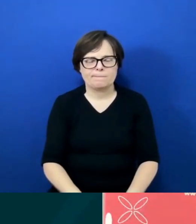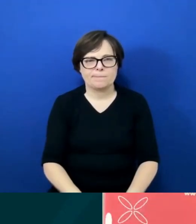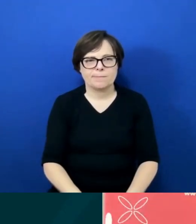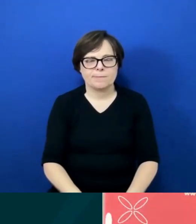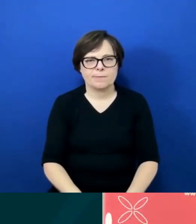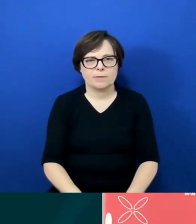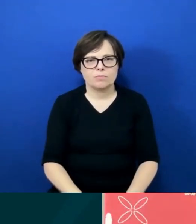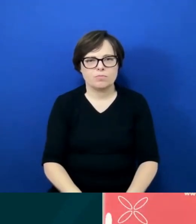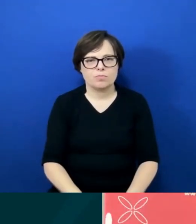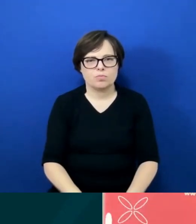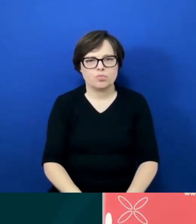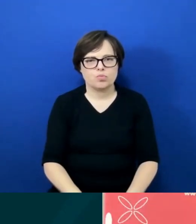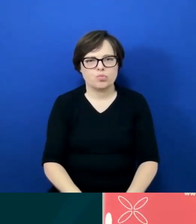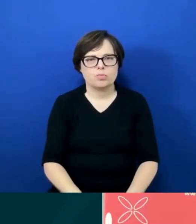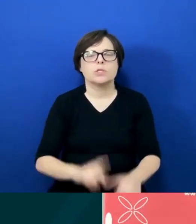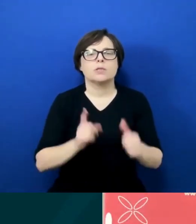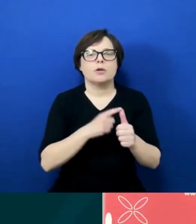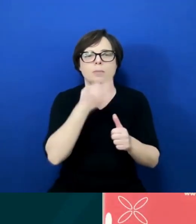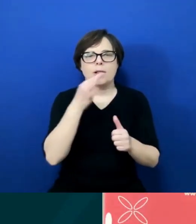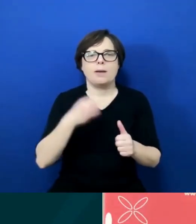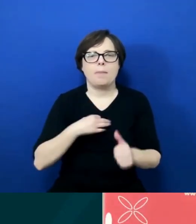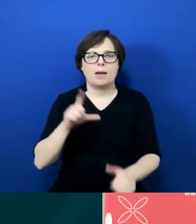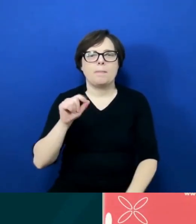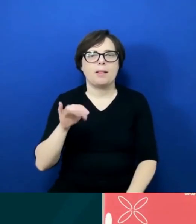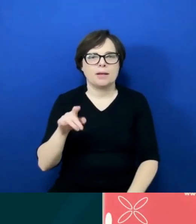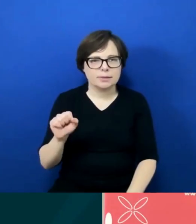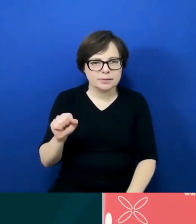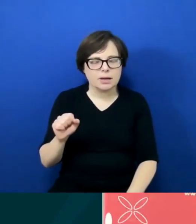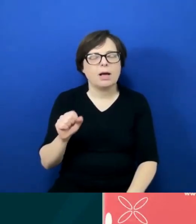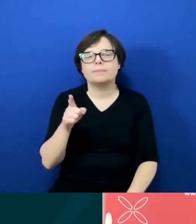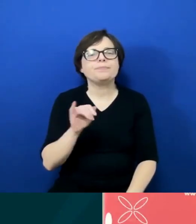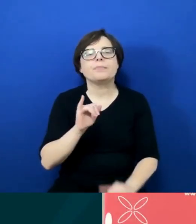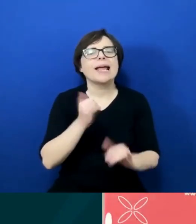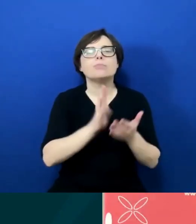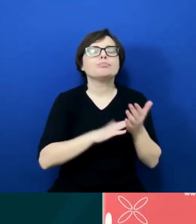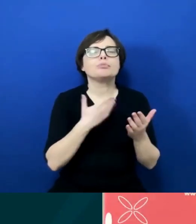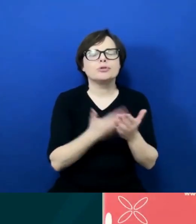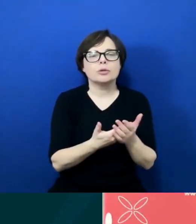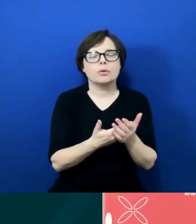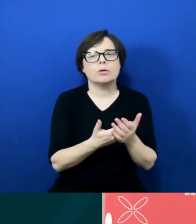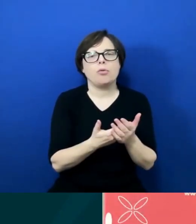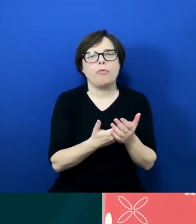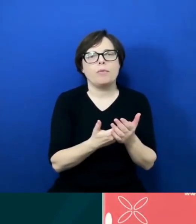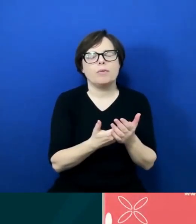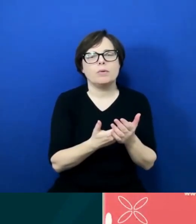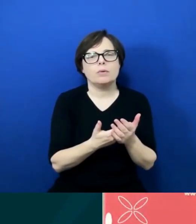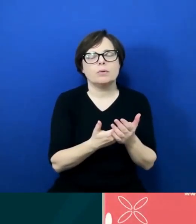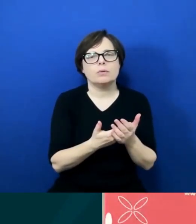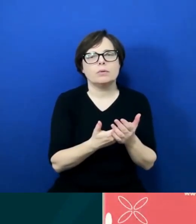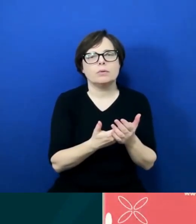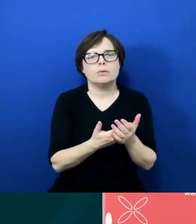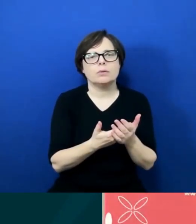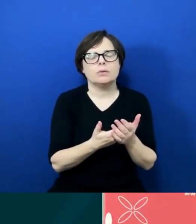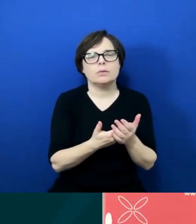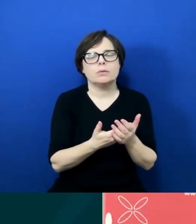what kind of examples for improving soil's quality before planting trees in place where there are sidewalks or street